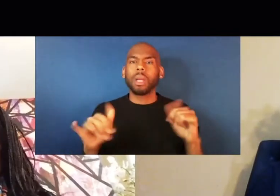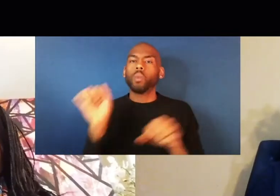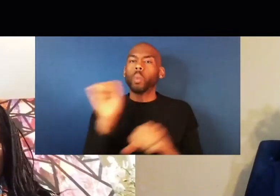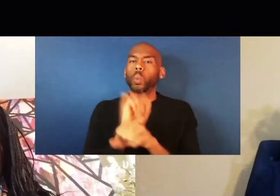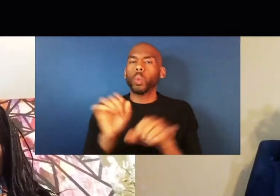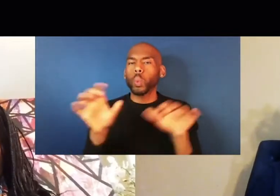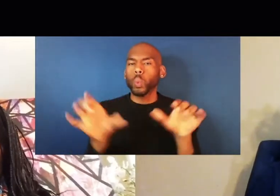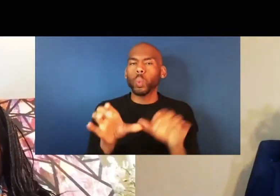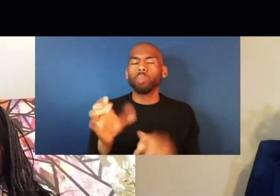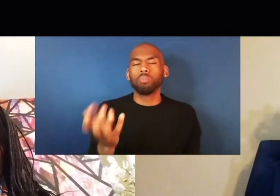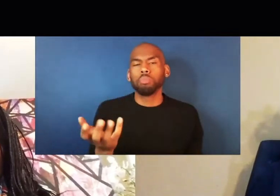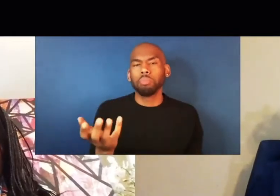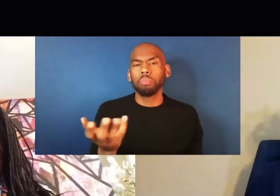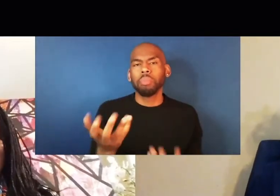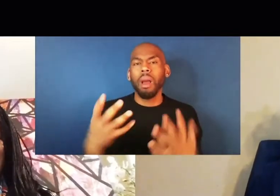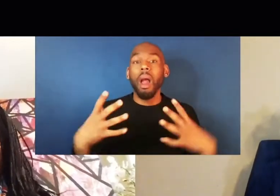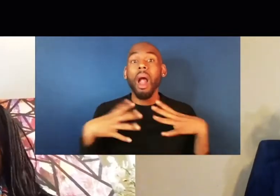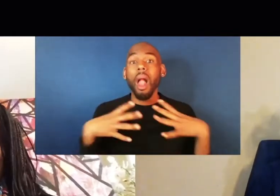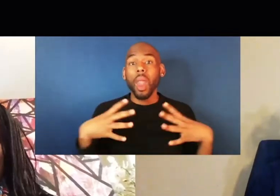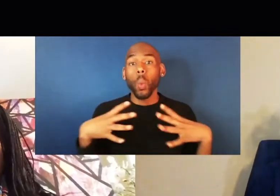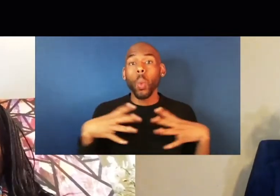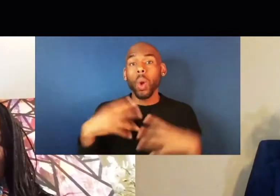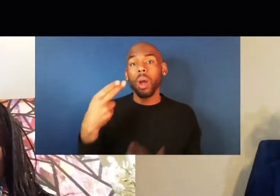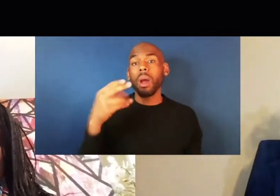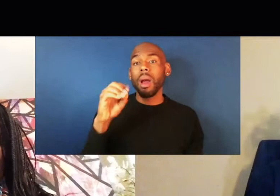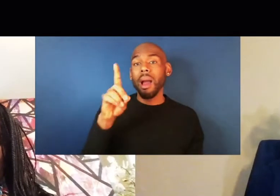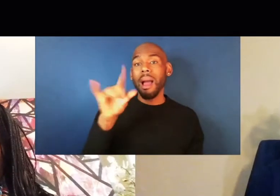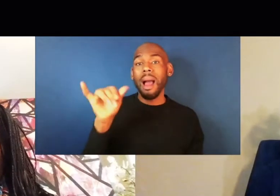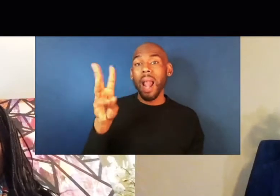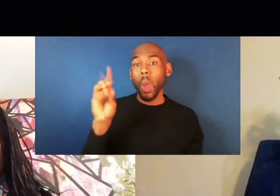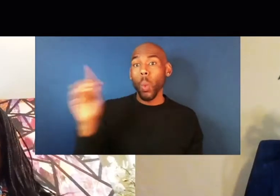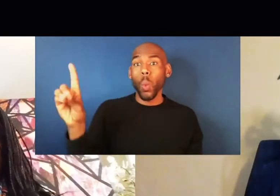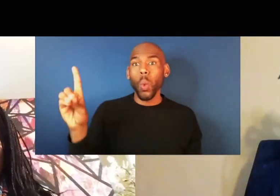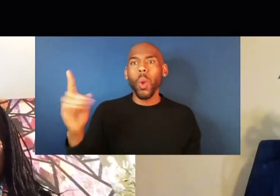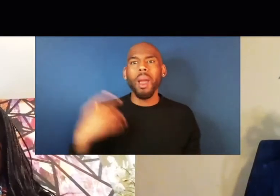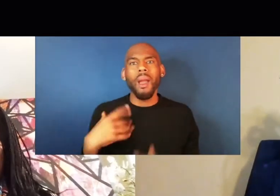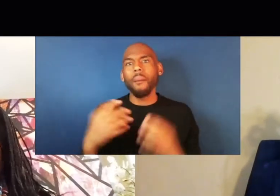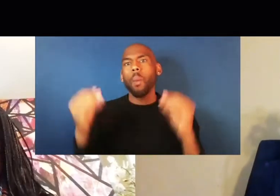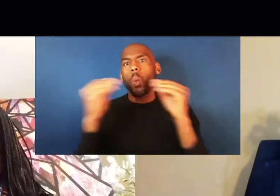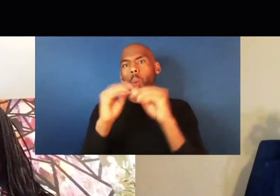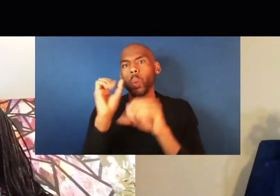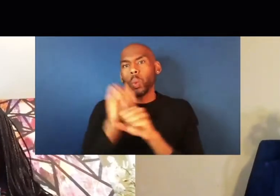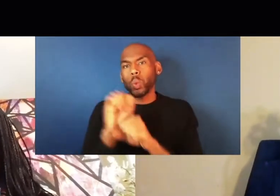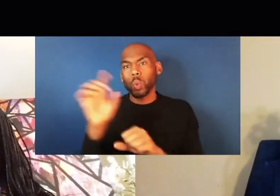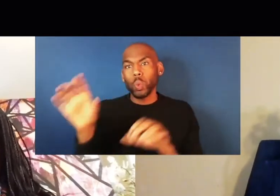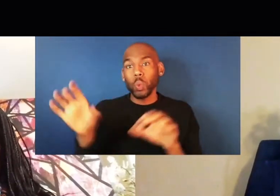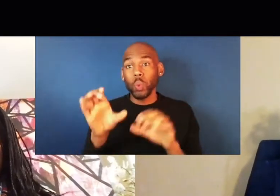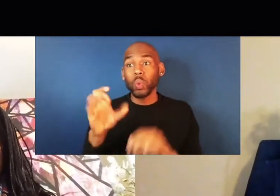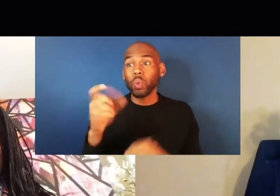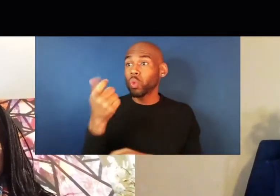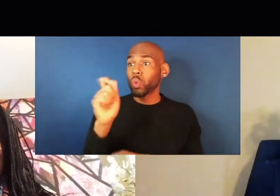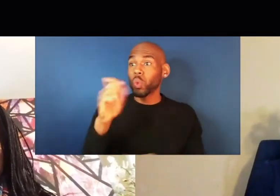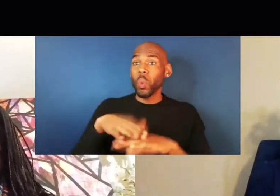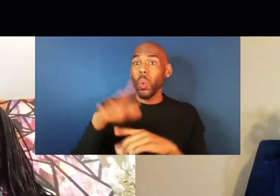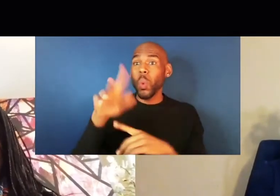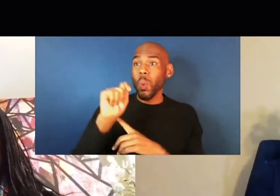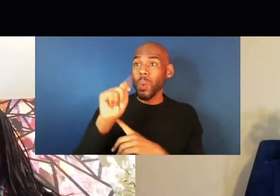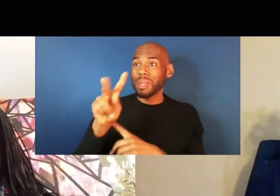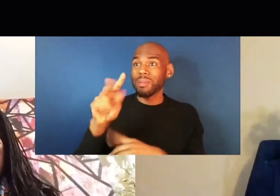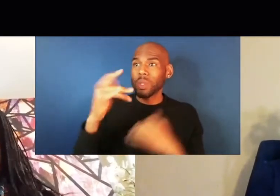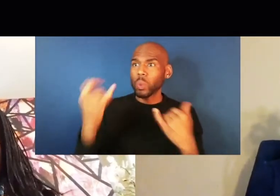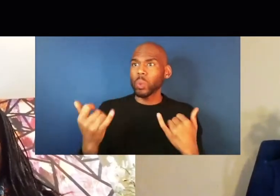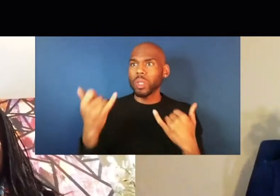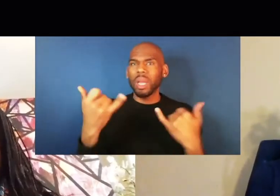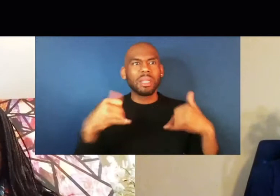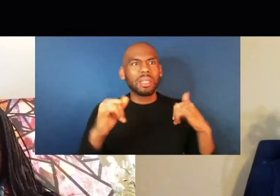we still have work to do. Hollywood has a lot of work to do. We can turn on our TV today and we can see certain